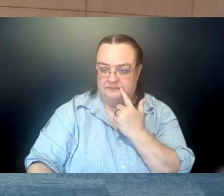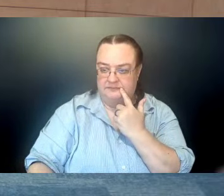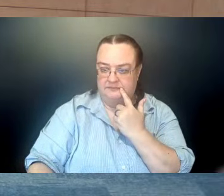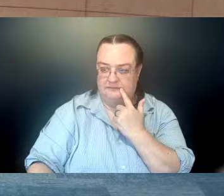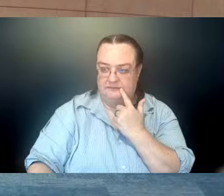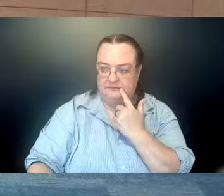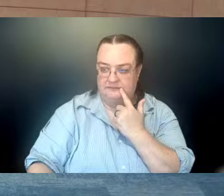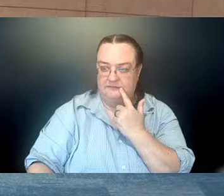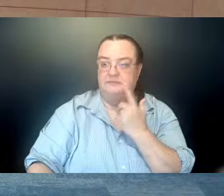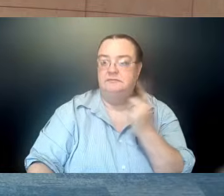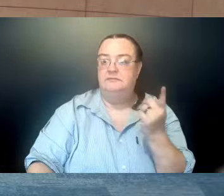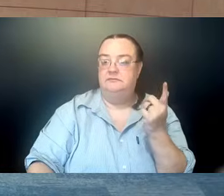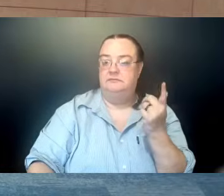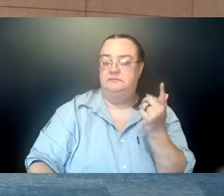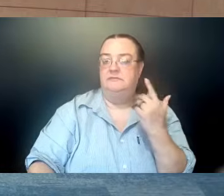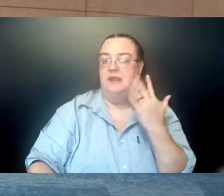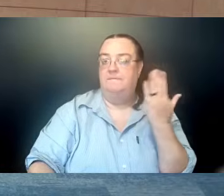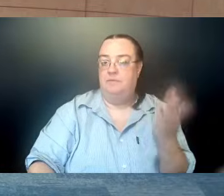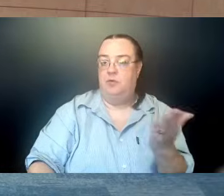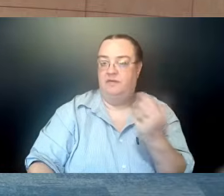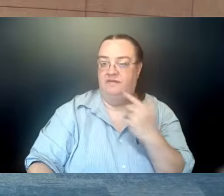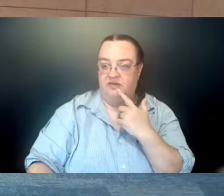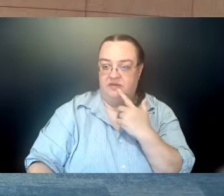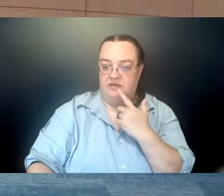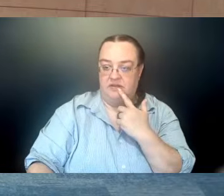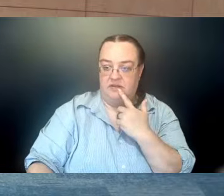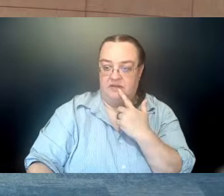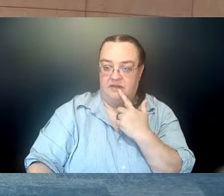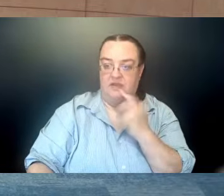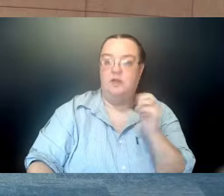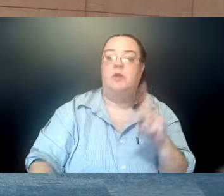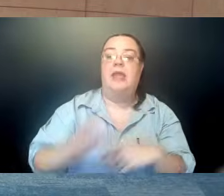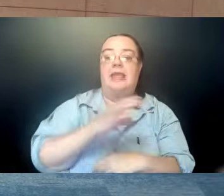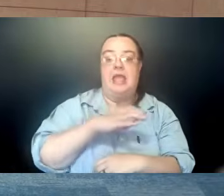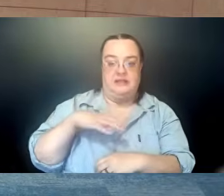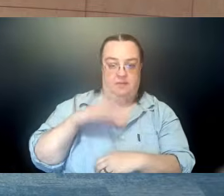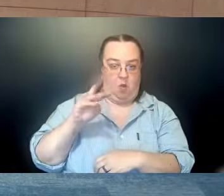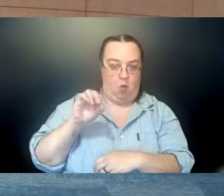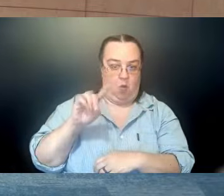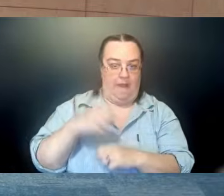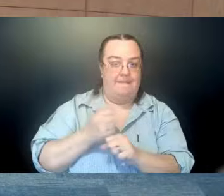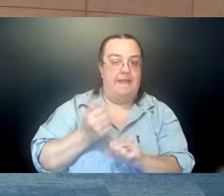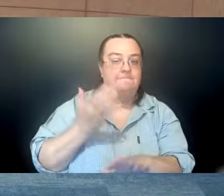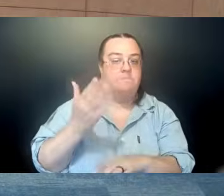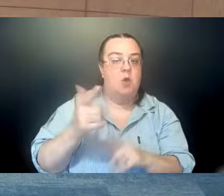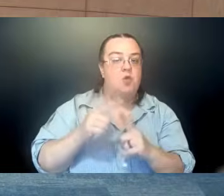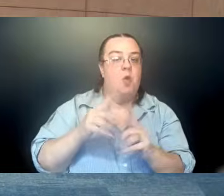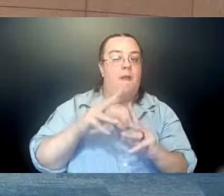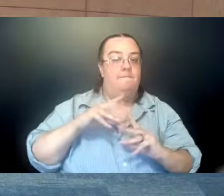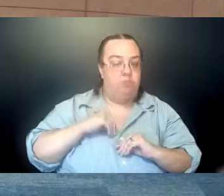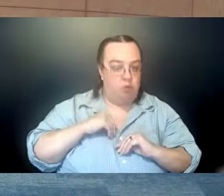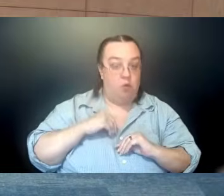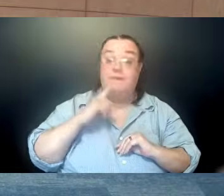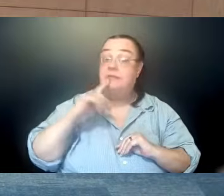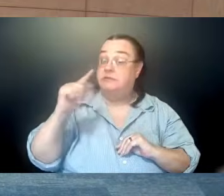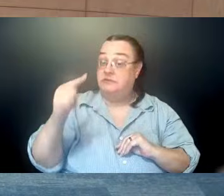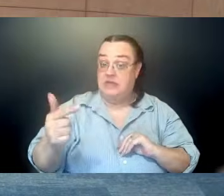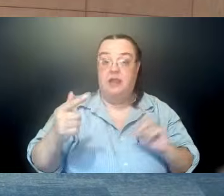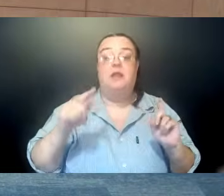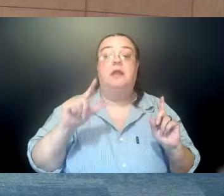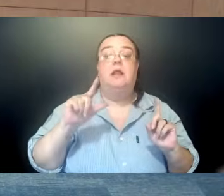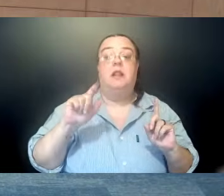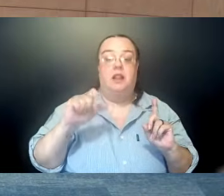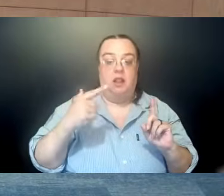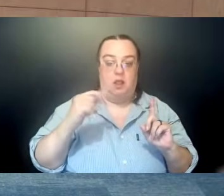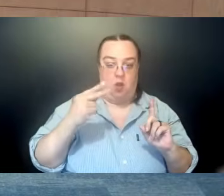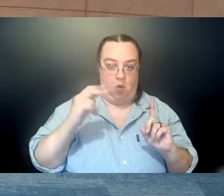So moved. That might be my fault. Okay, Councilmember Wade has made a motion to approve the consent agenda. Is there a second? I'll second that.